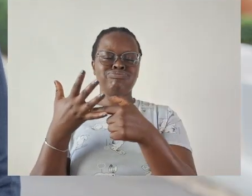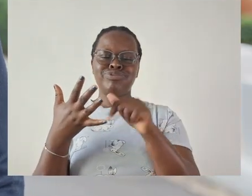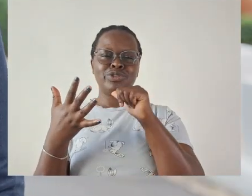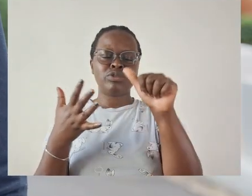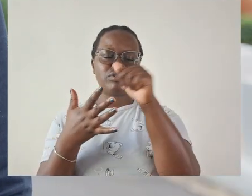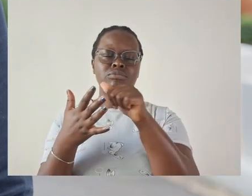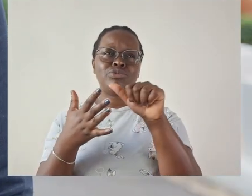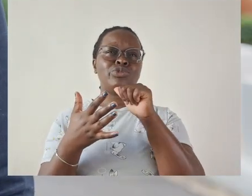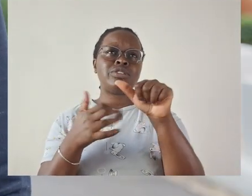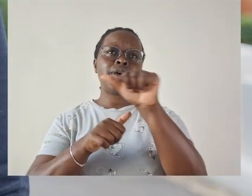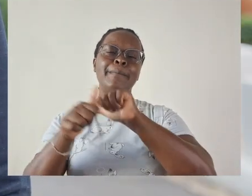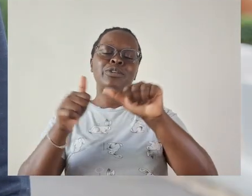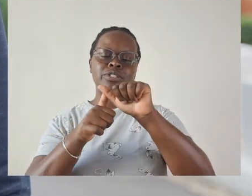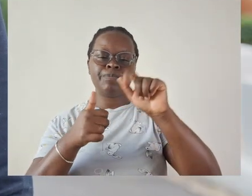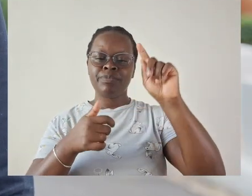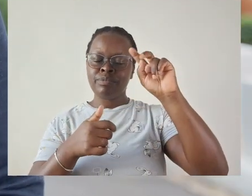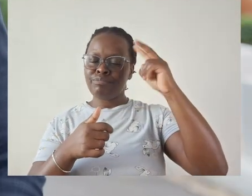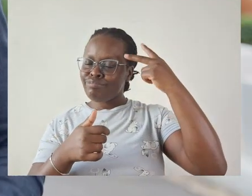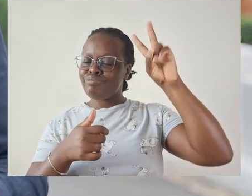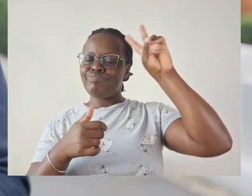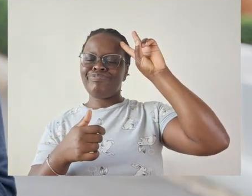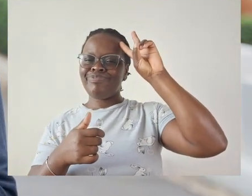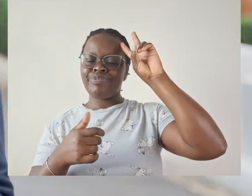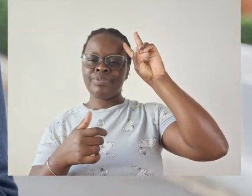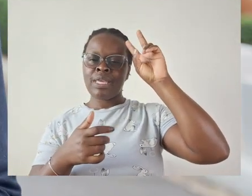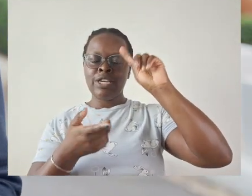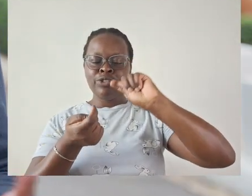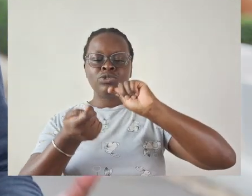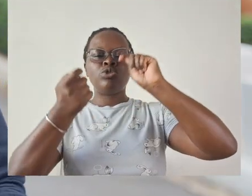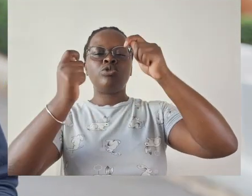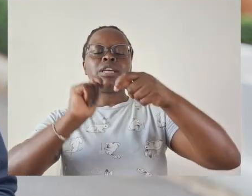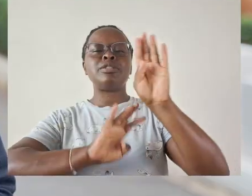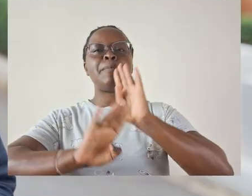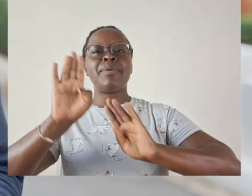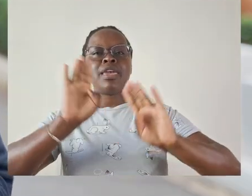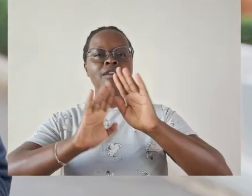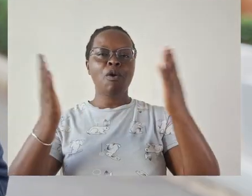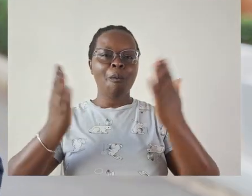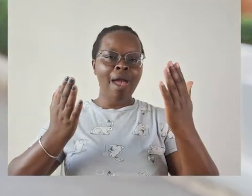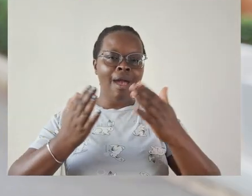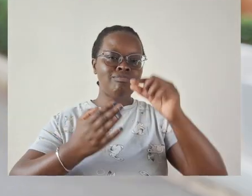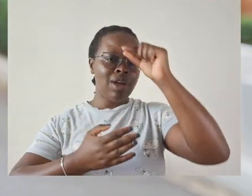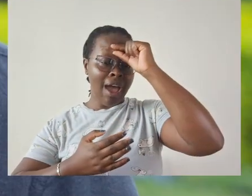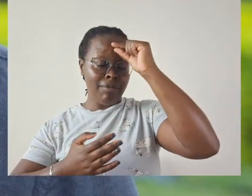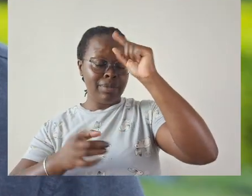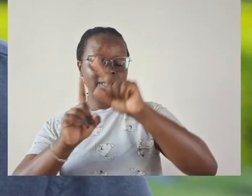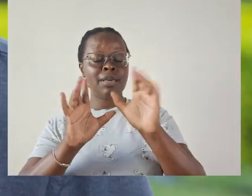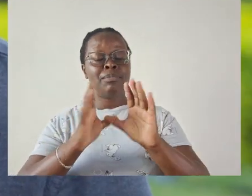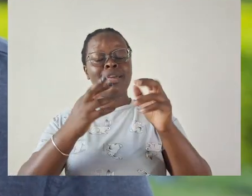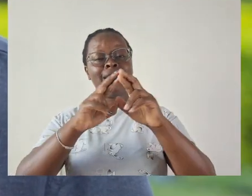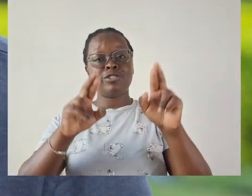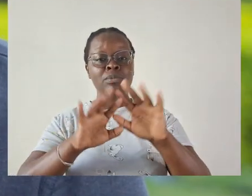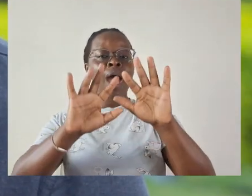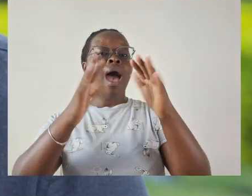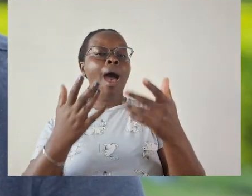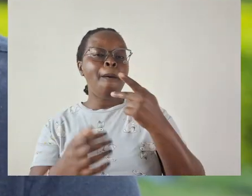about changing mindsets, it's about shifting behaviors both in policy and in everyday spaces like classrooms and homes. So how can